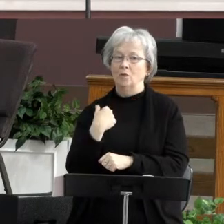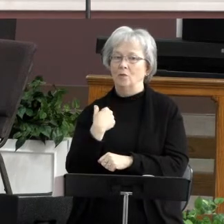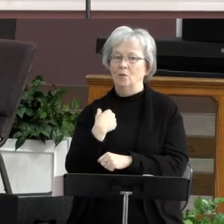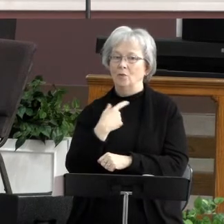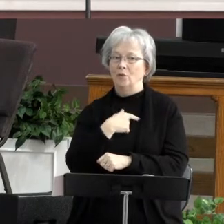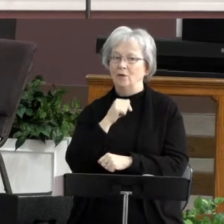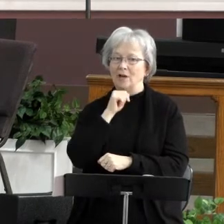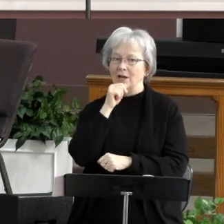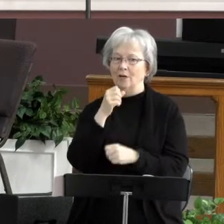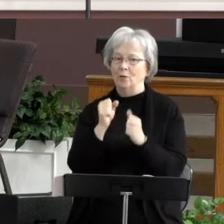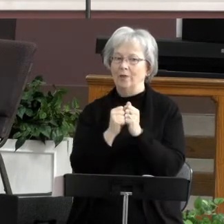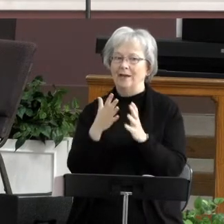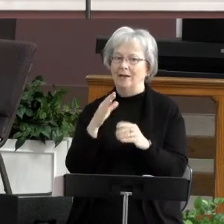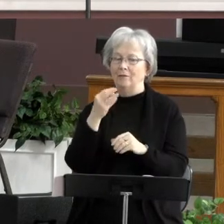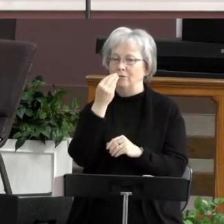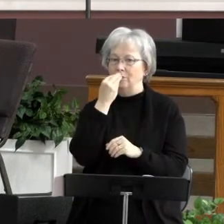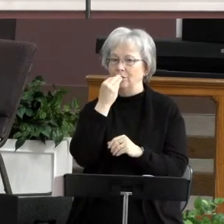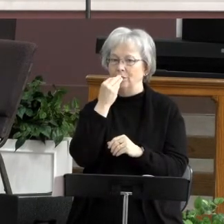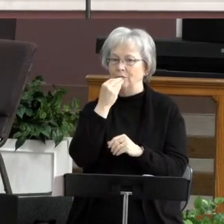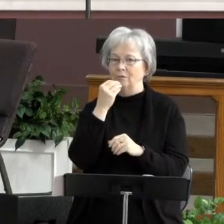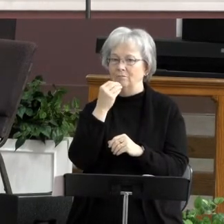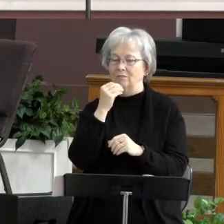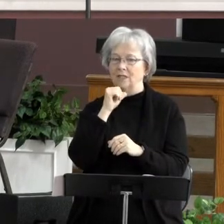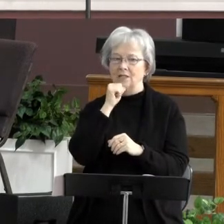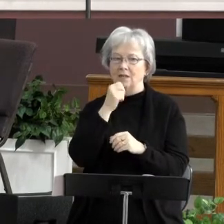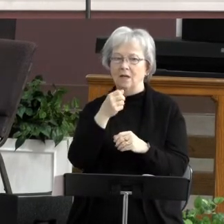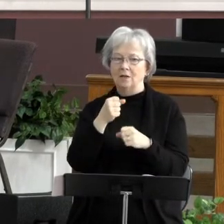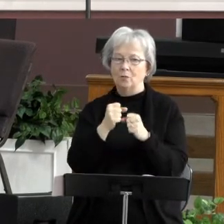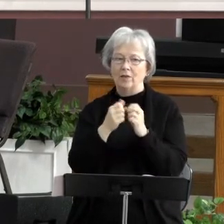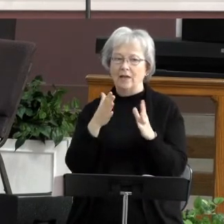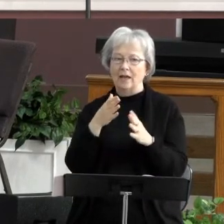food. We're not running out of things to drink.